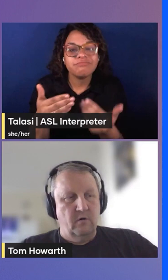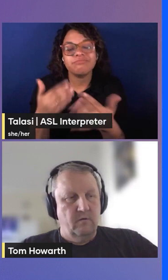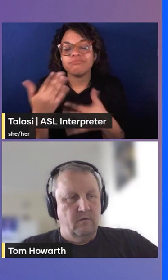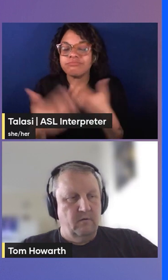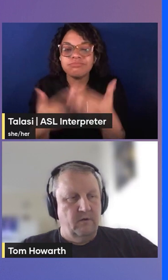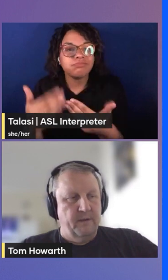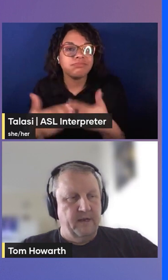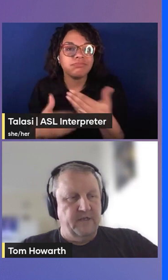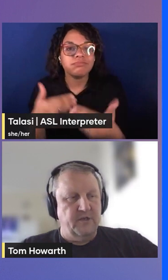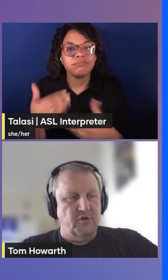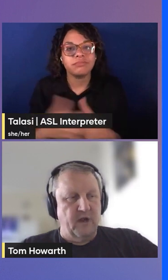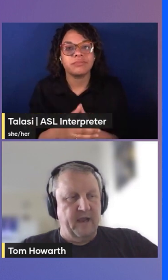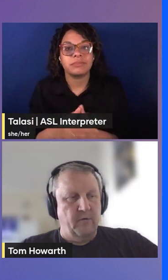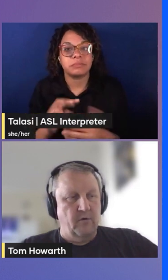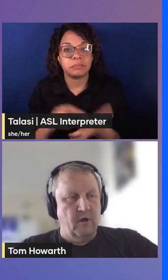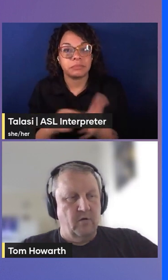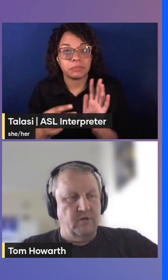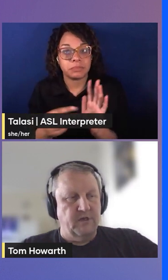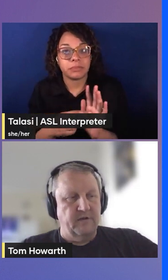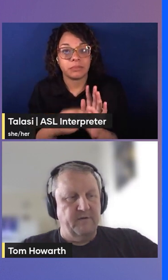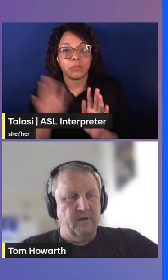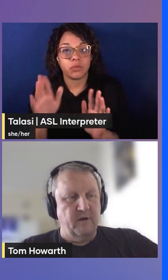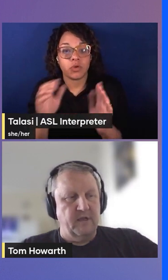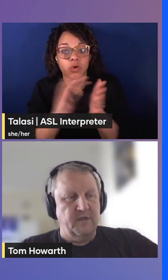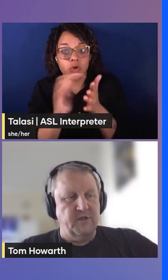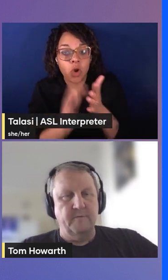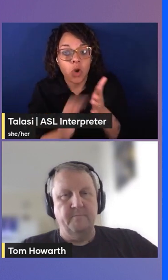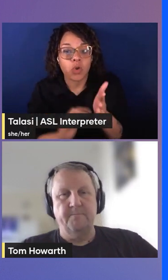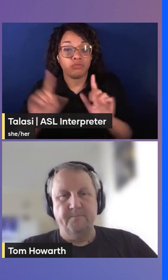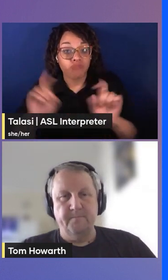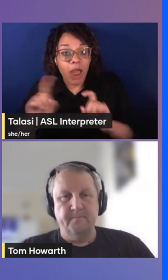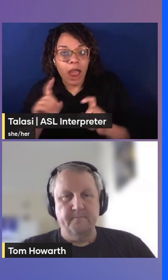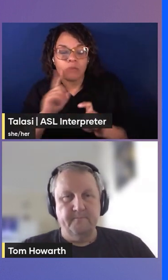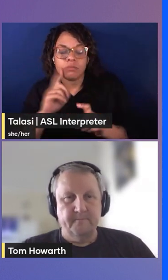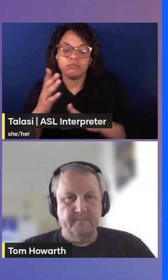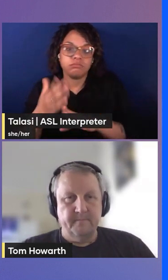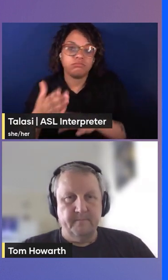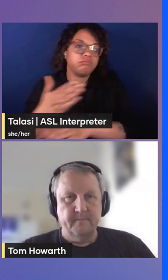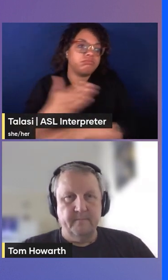your the ability to dry out your code significantly easier.